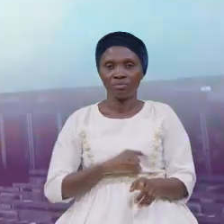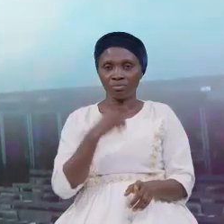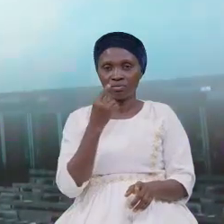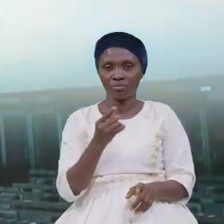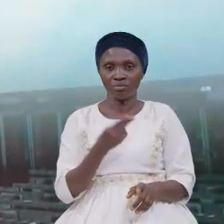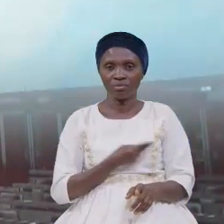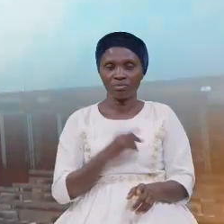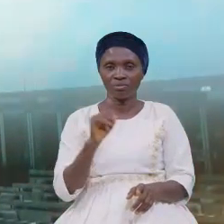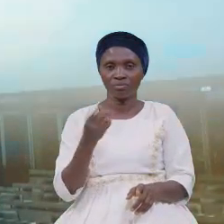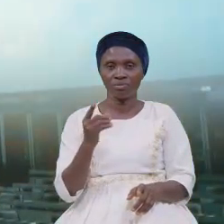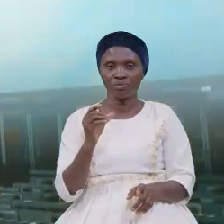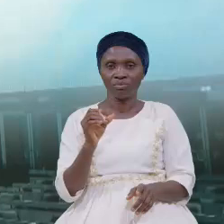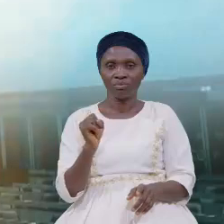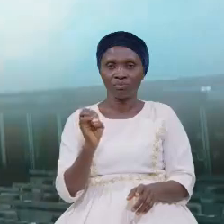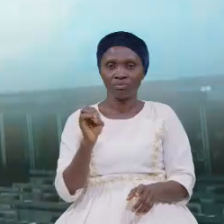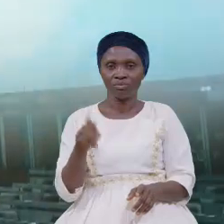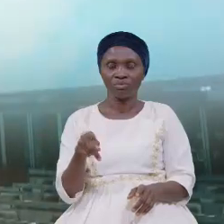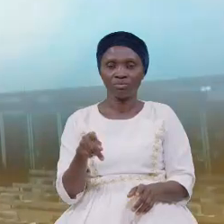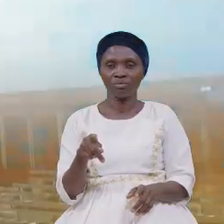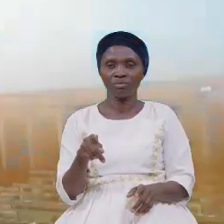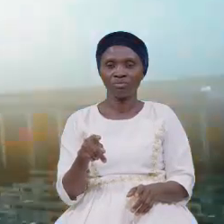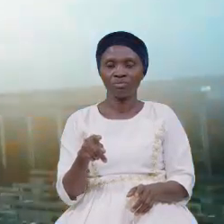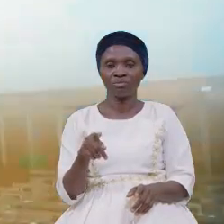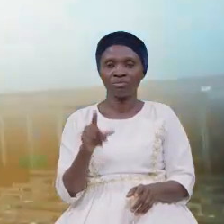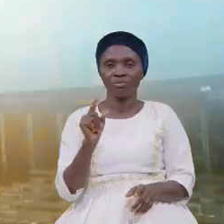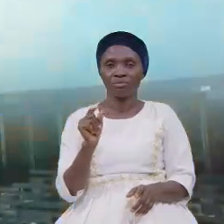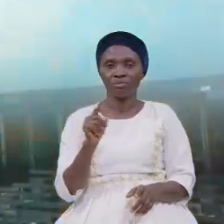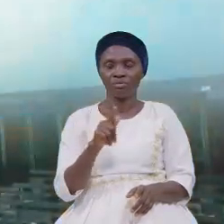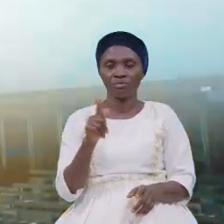2024. The venue for the banquet is all over.